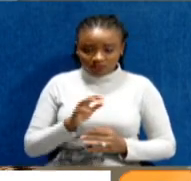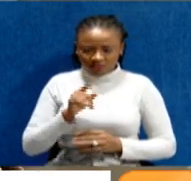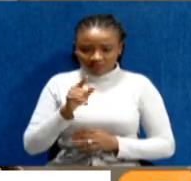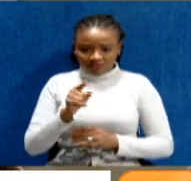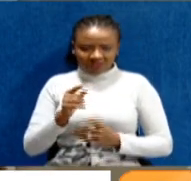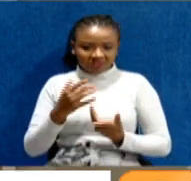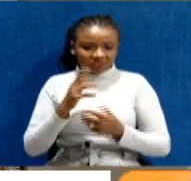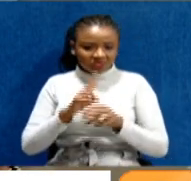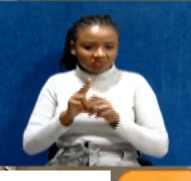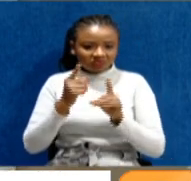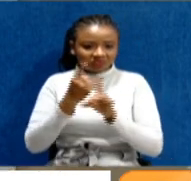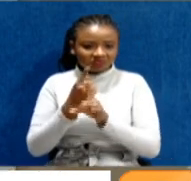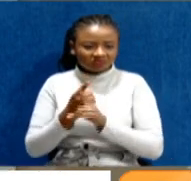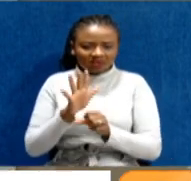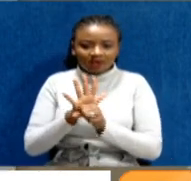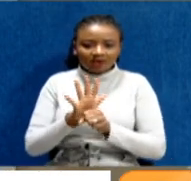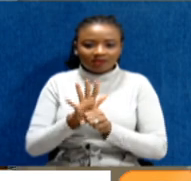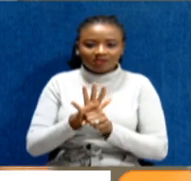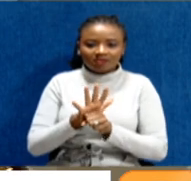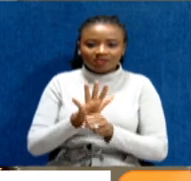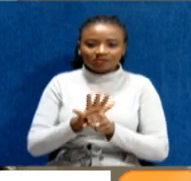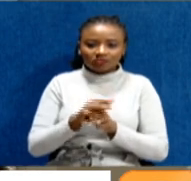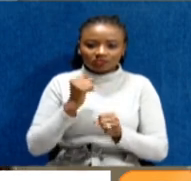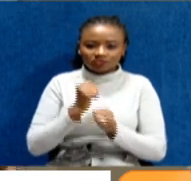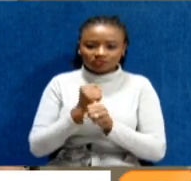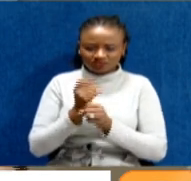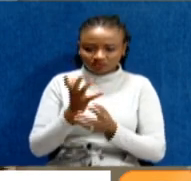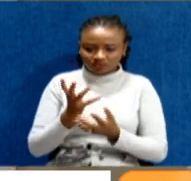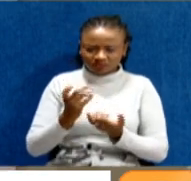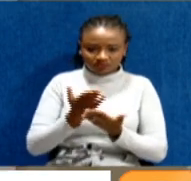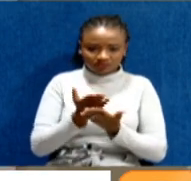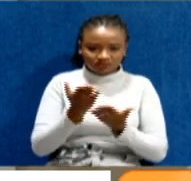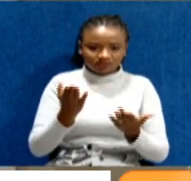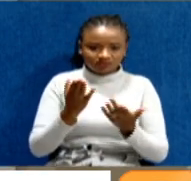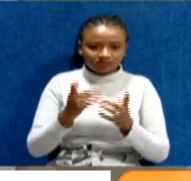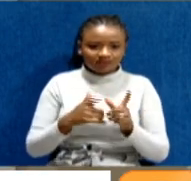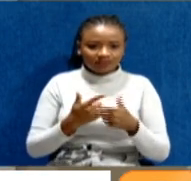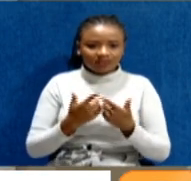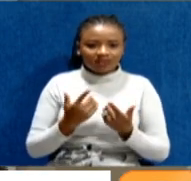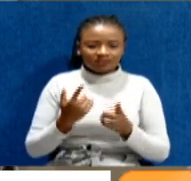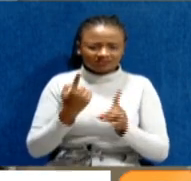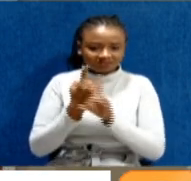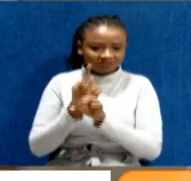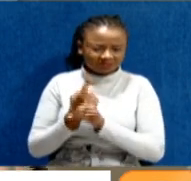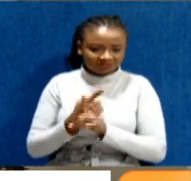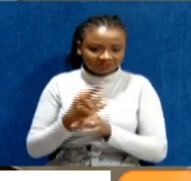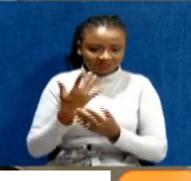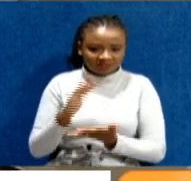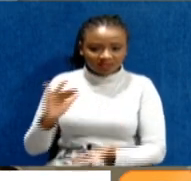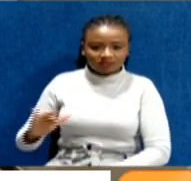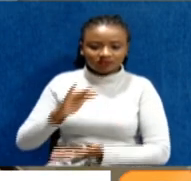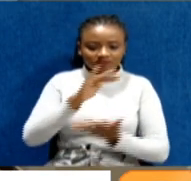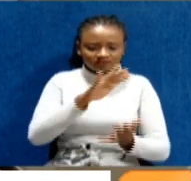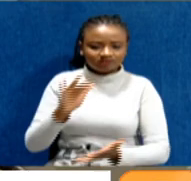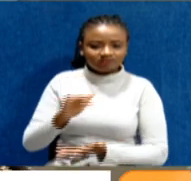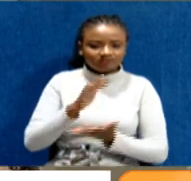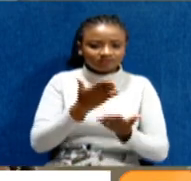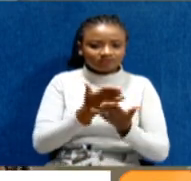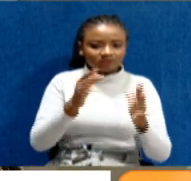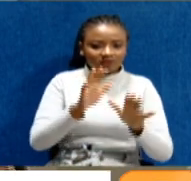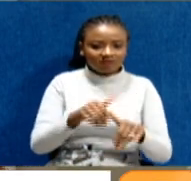botanical pesticides. Yeah. A lot of work needs to be done so that the packages that we take to the farmers is the right packages.